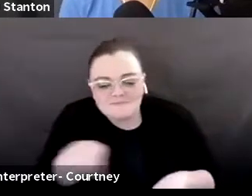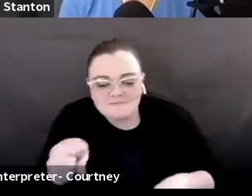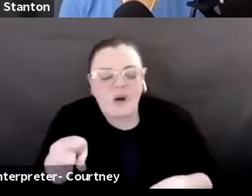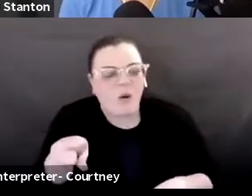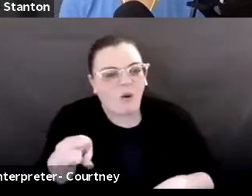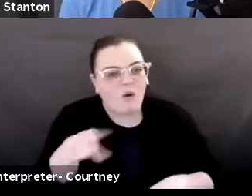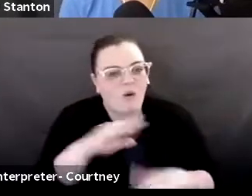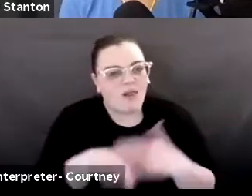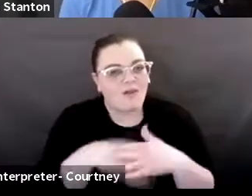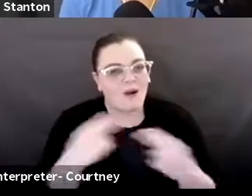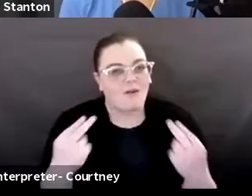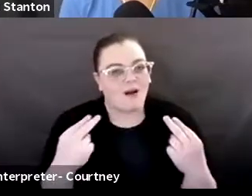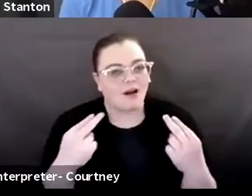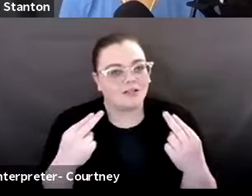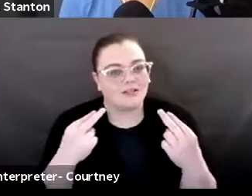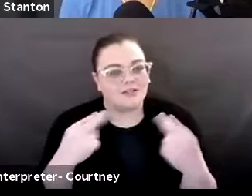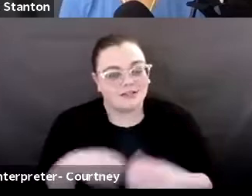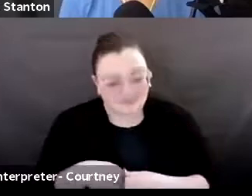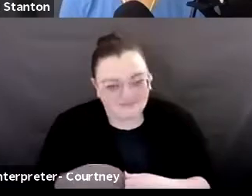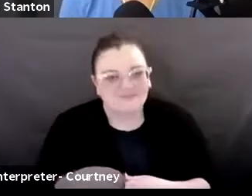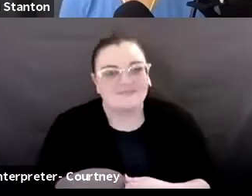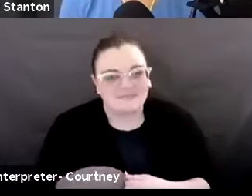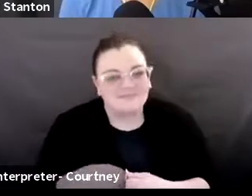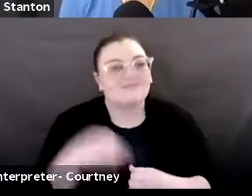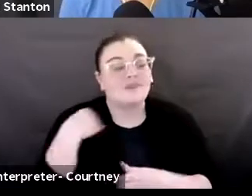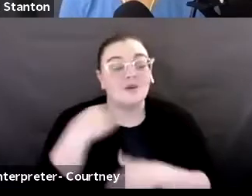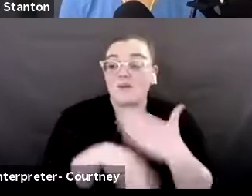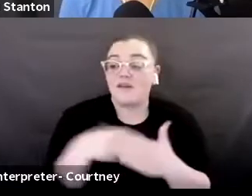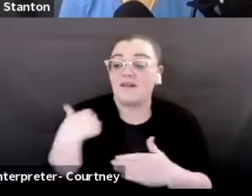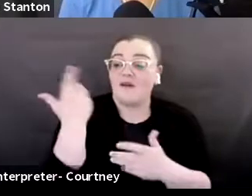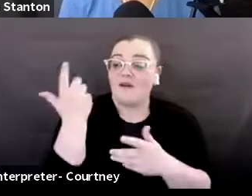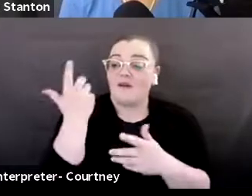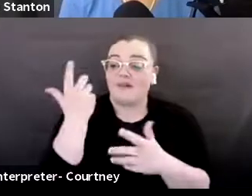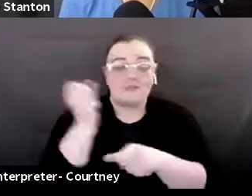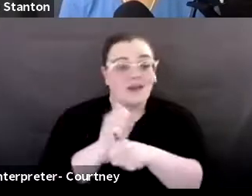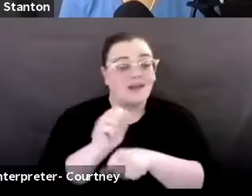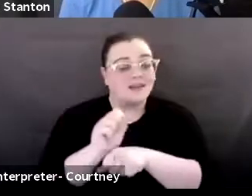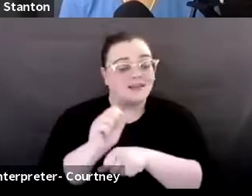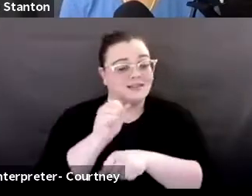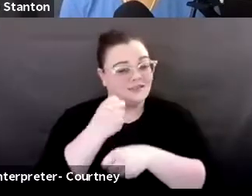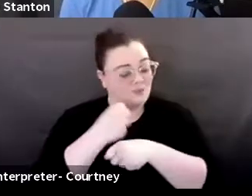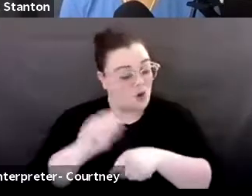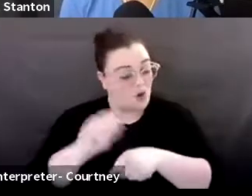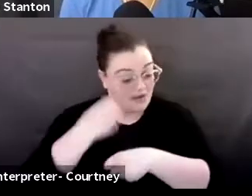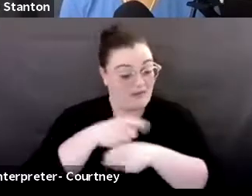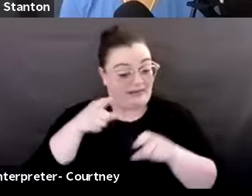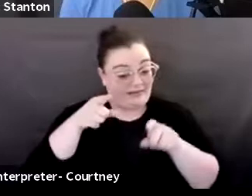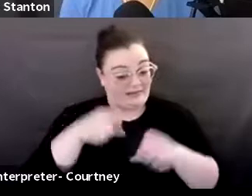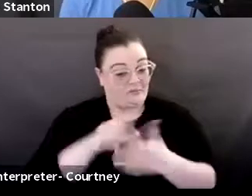all watching, and we're all making this a part of their everyday experience, you